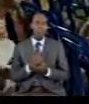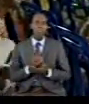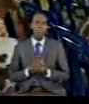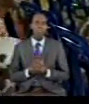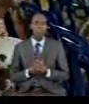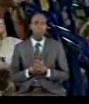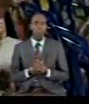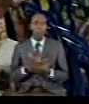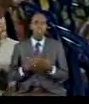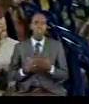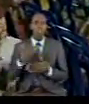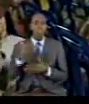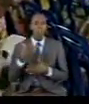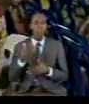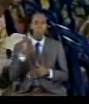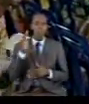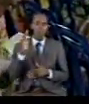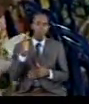deliverance. Testimony,